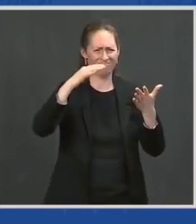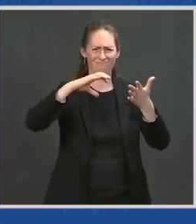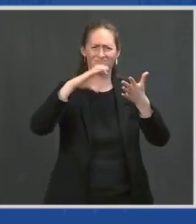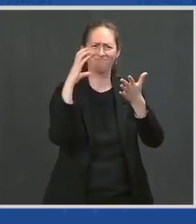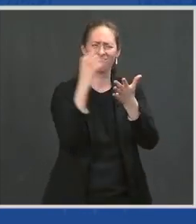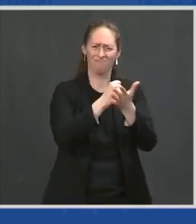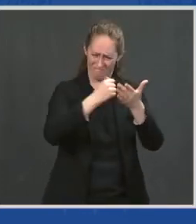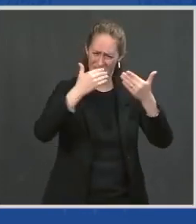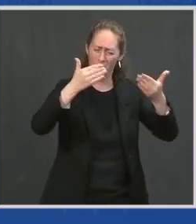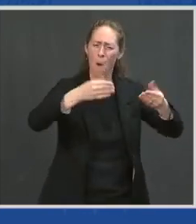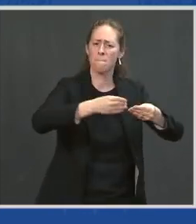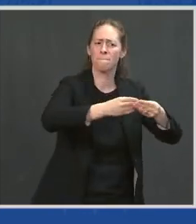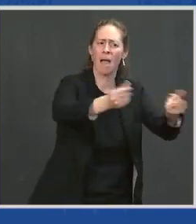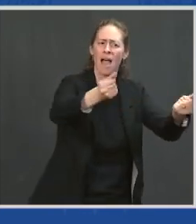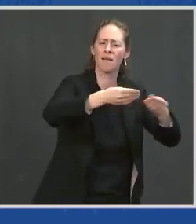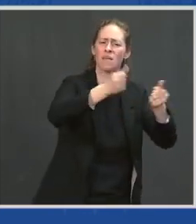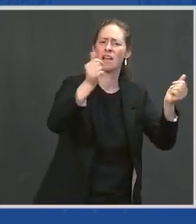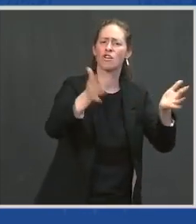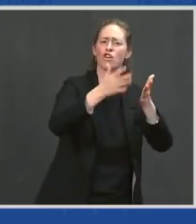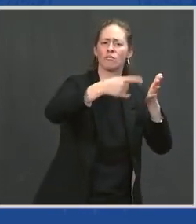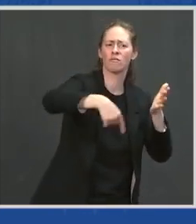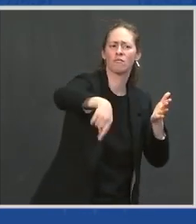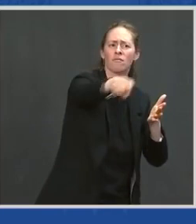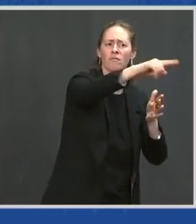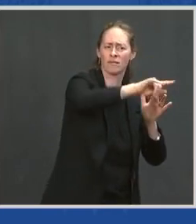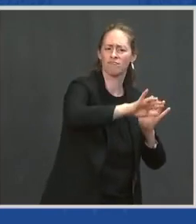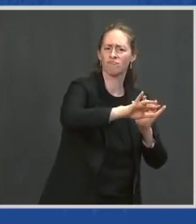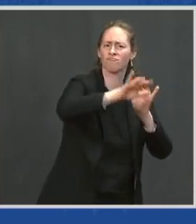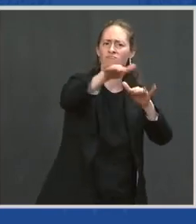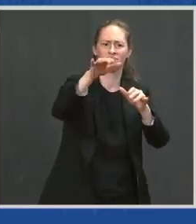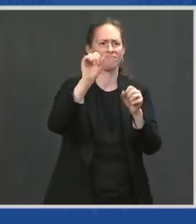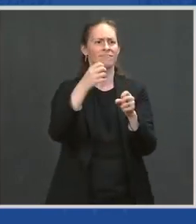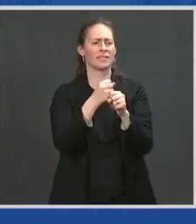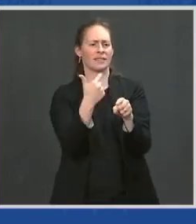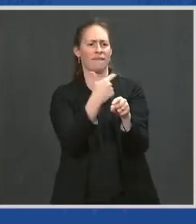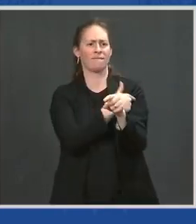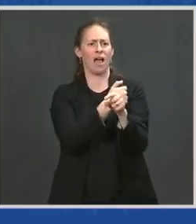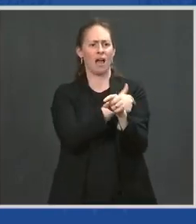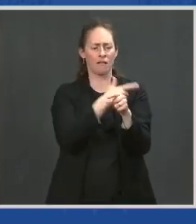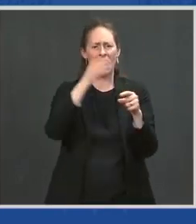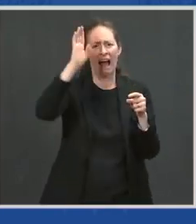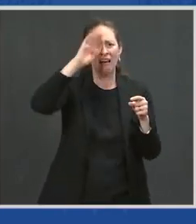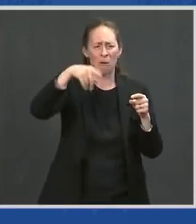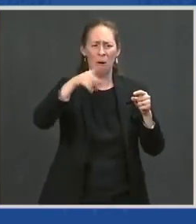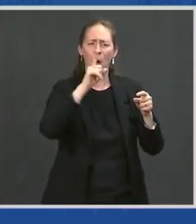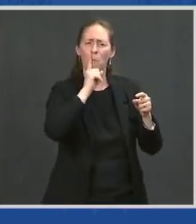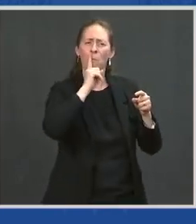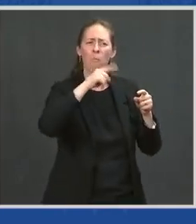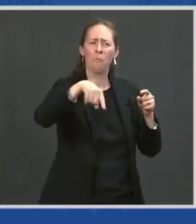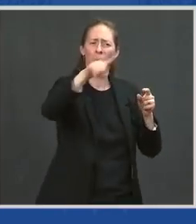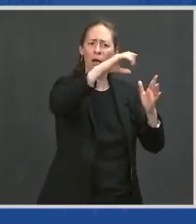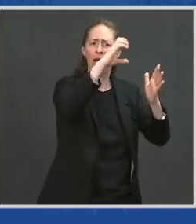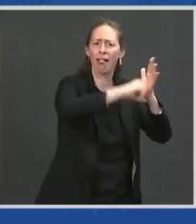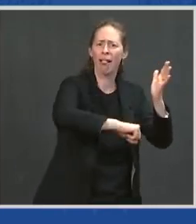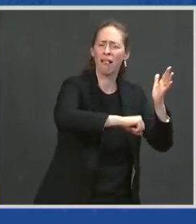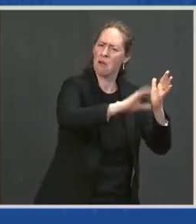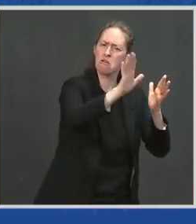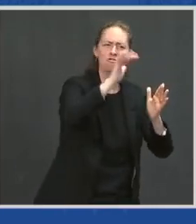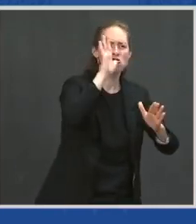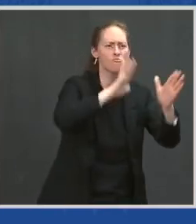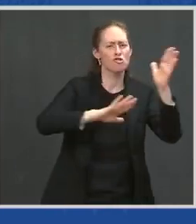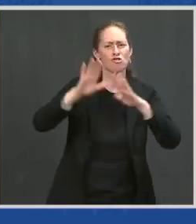businesses should know that they can provide it without a hit to their bottom line. There's no excuse for not getting it